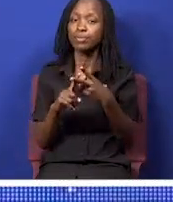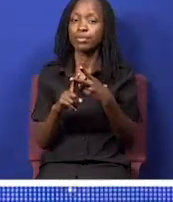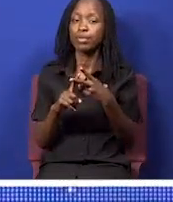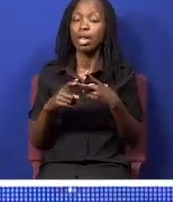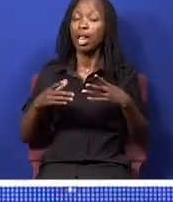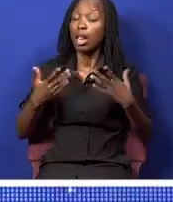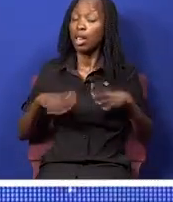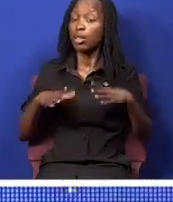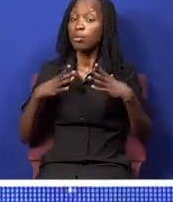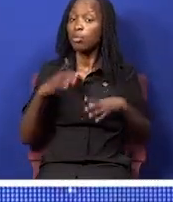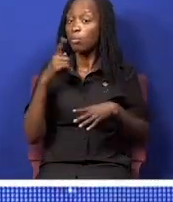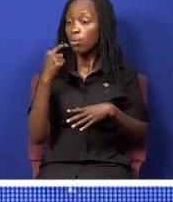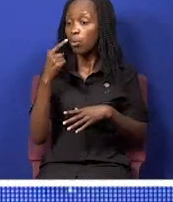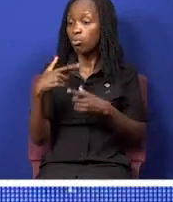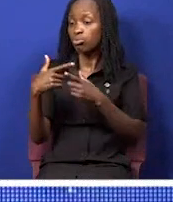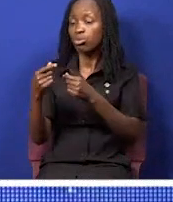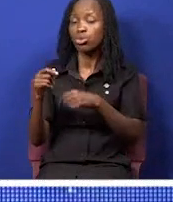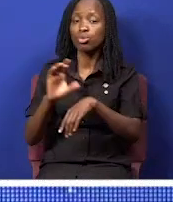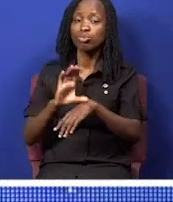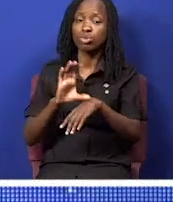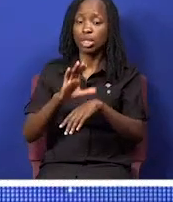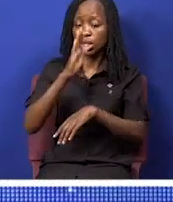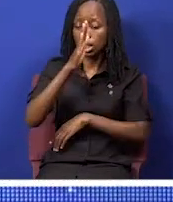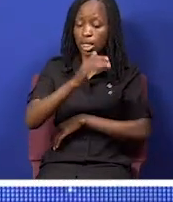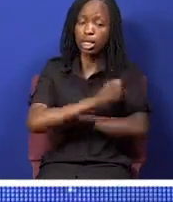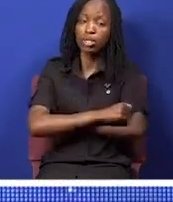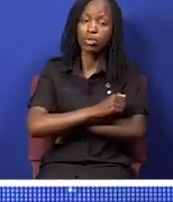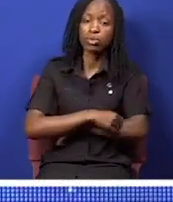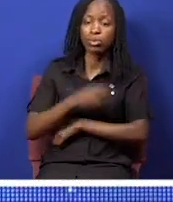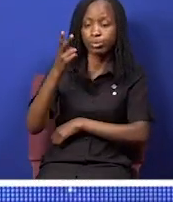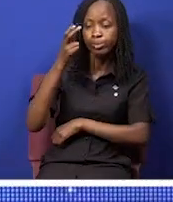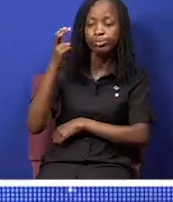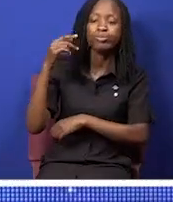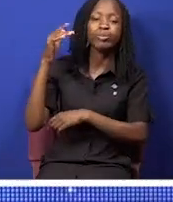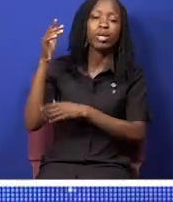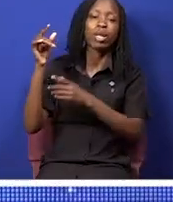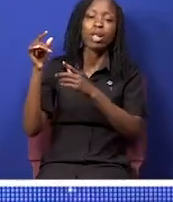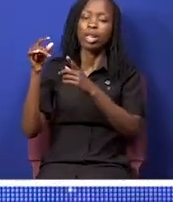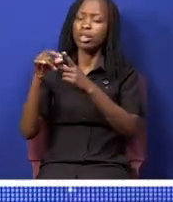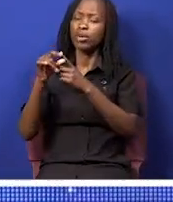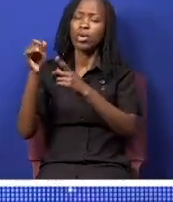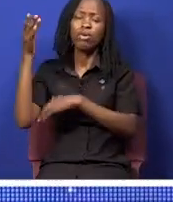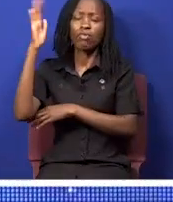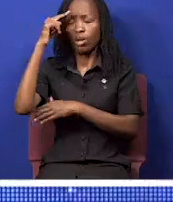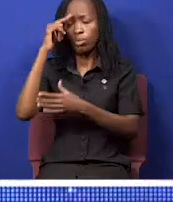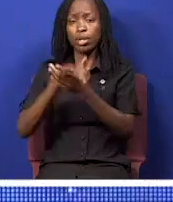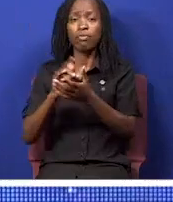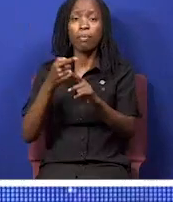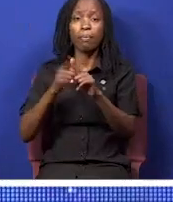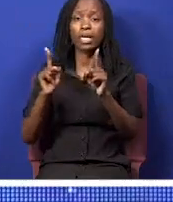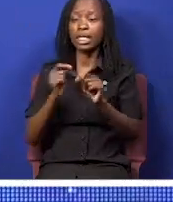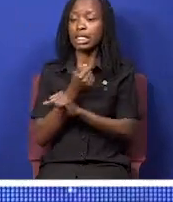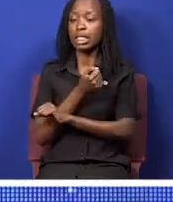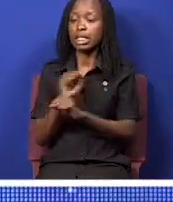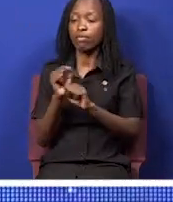is people who have been going to church, going to Sunday school, they have heard the word, they have believed, but they have not given